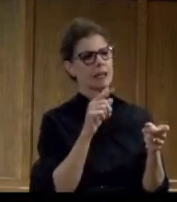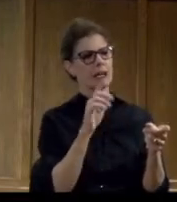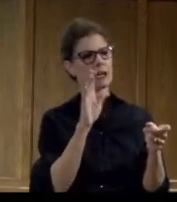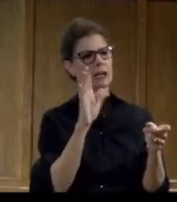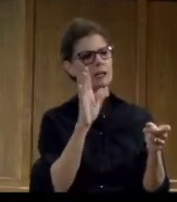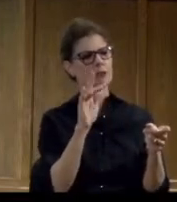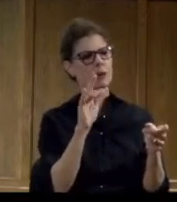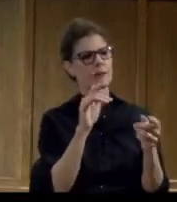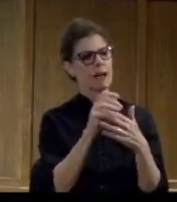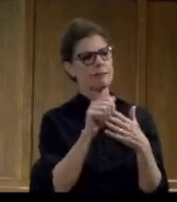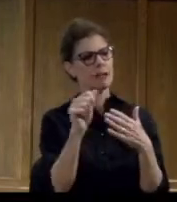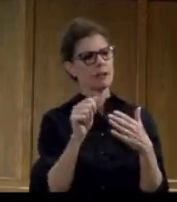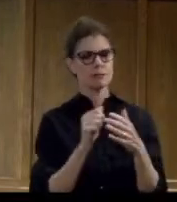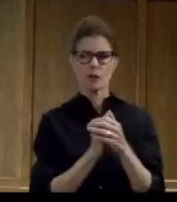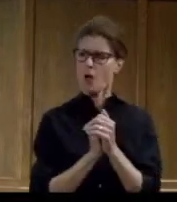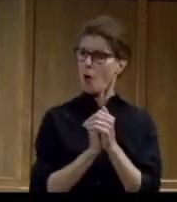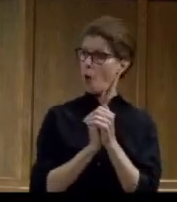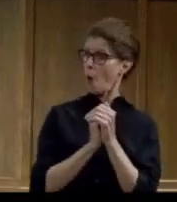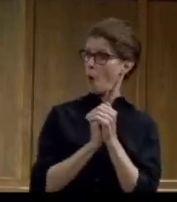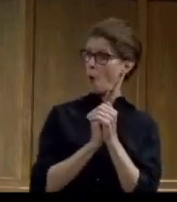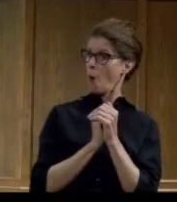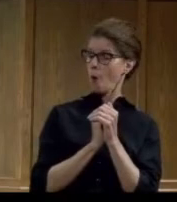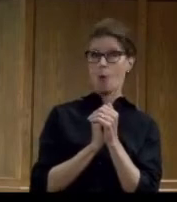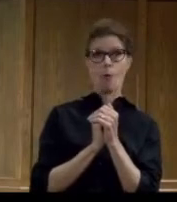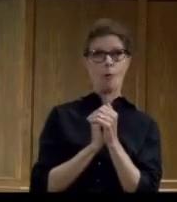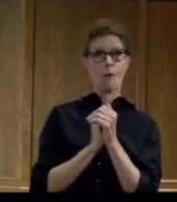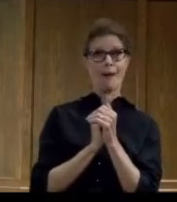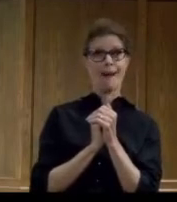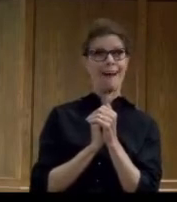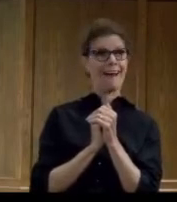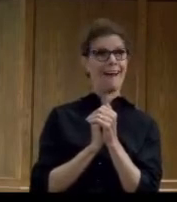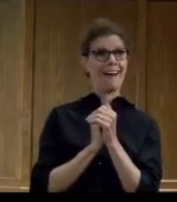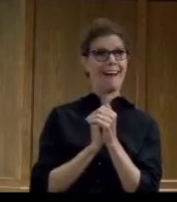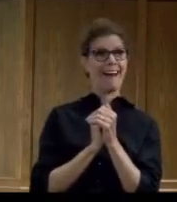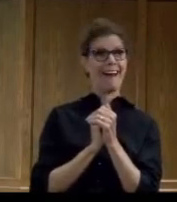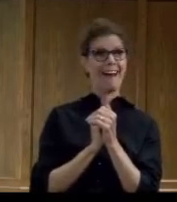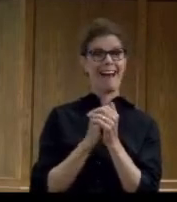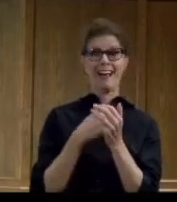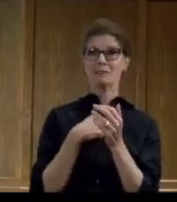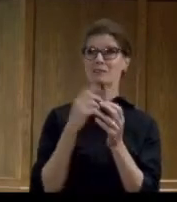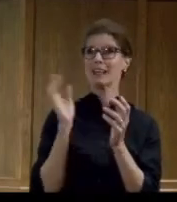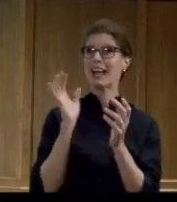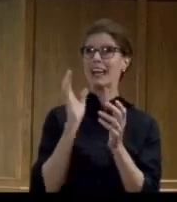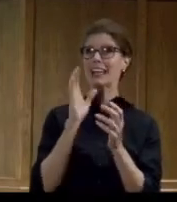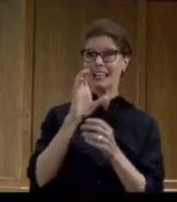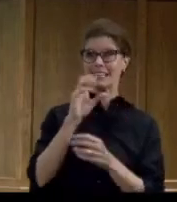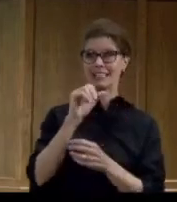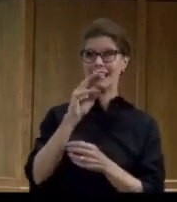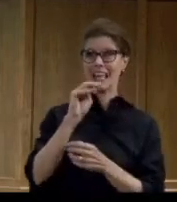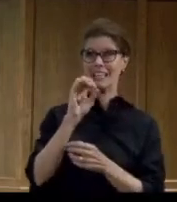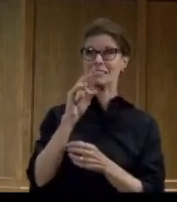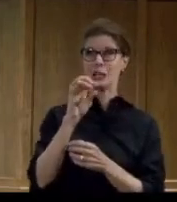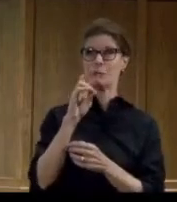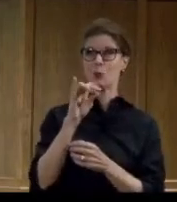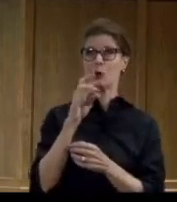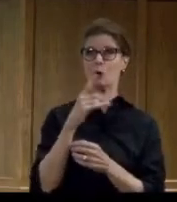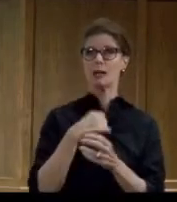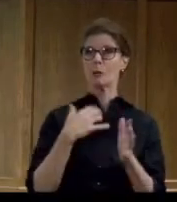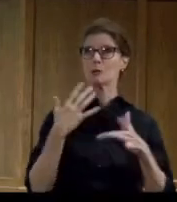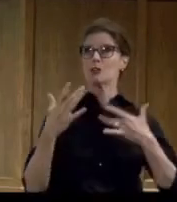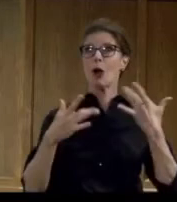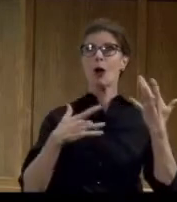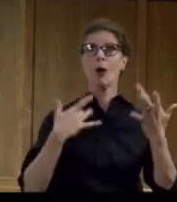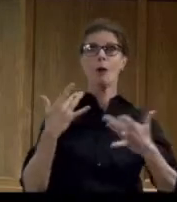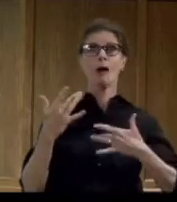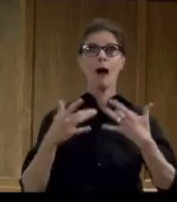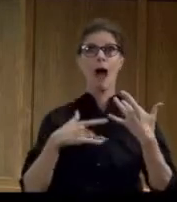It's $25. And I got to tell you, kind of like the cinnamon rolls at the beginning of the sermon, I was beside myself. Like,